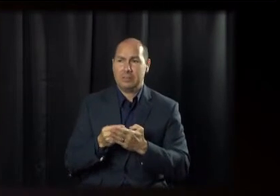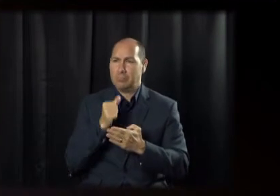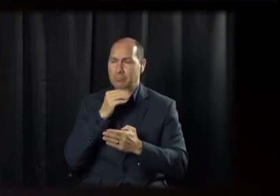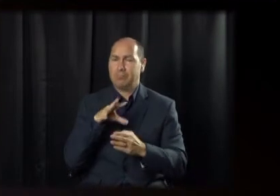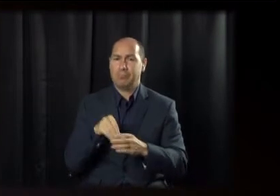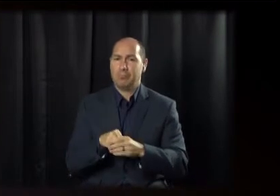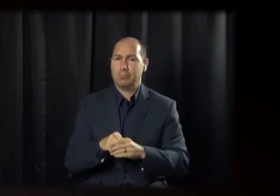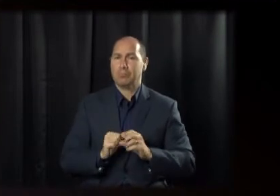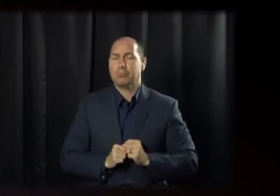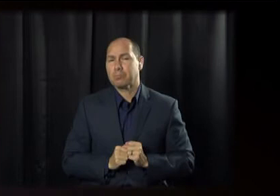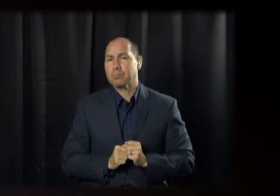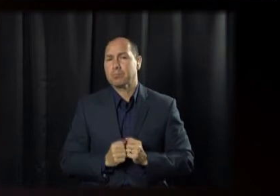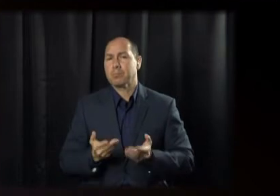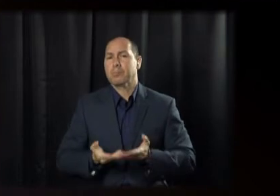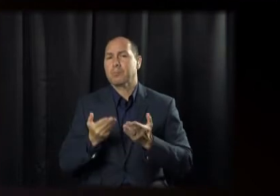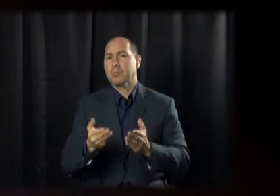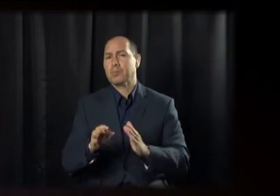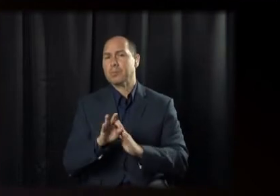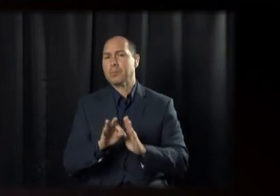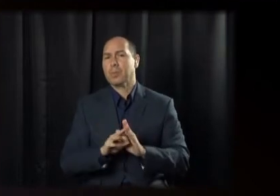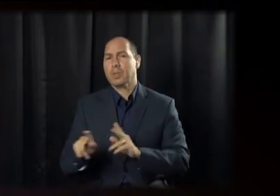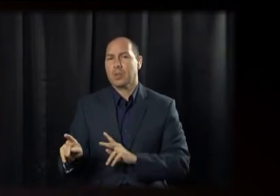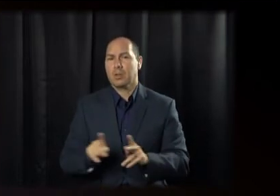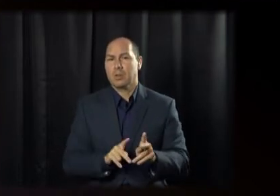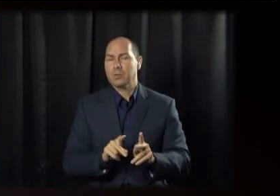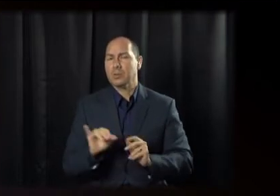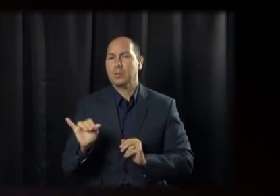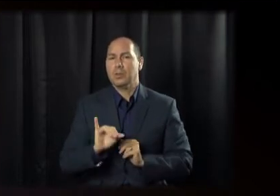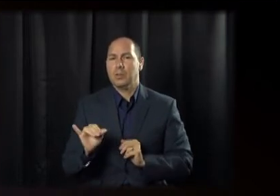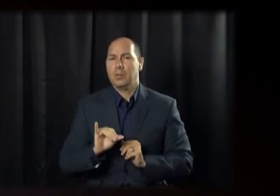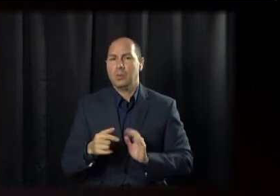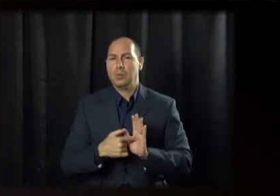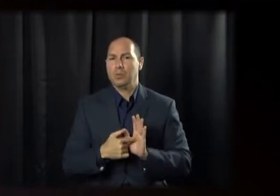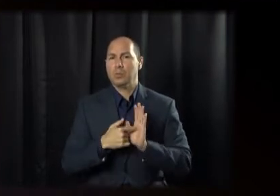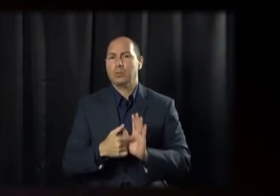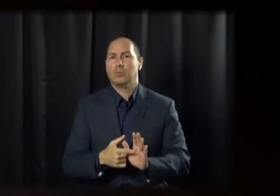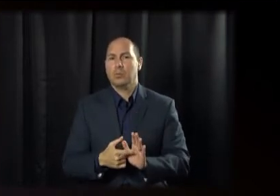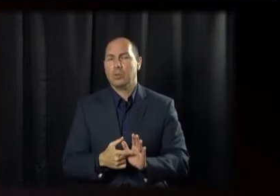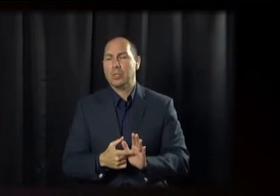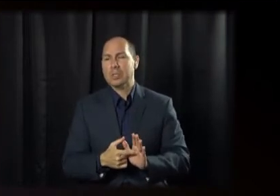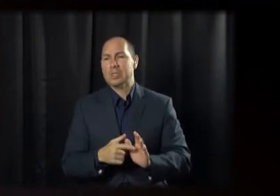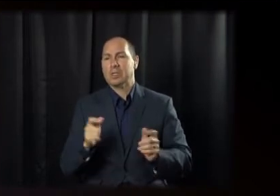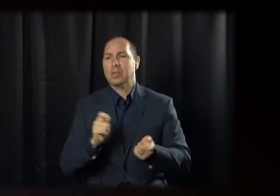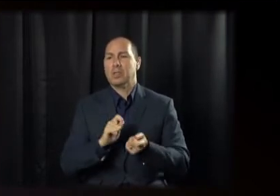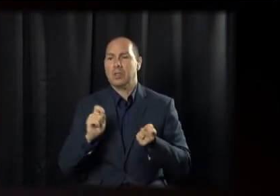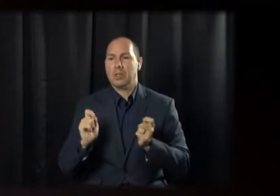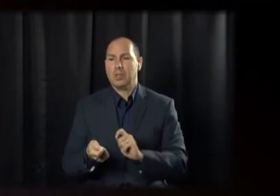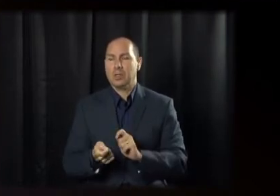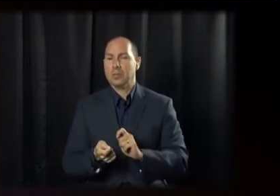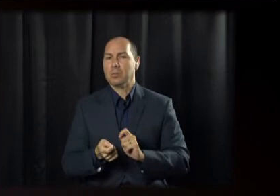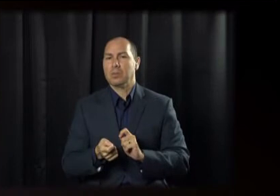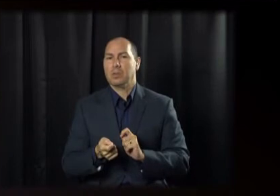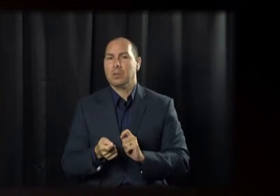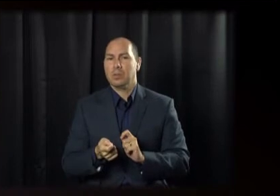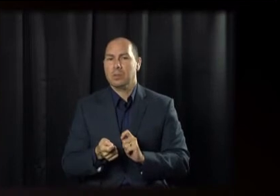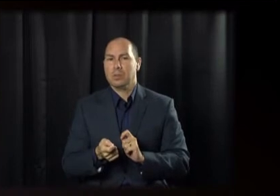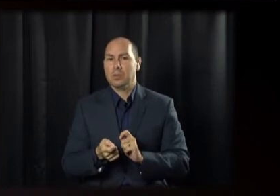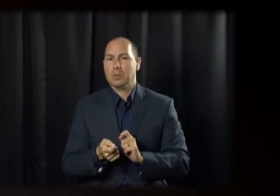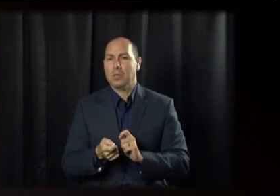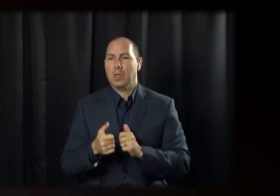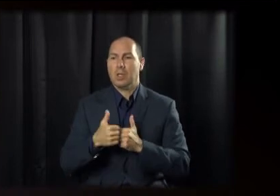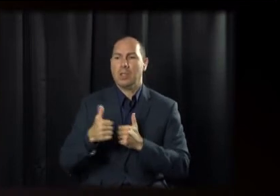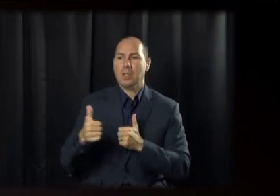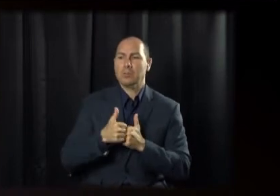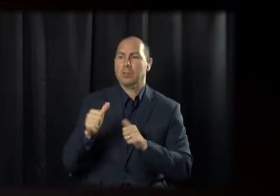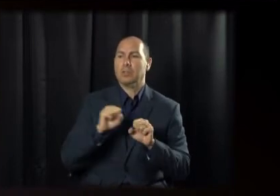The proposed fiscal plan also reflects the implementation of the transportation sector reform, which seeks to reorganize the island's transportation